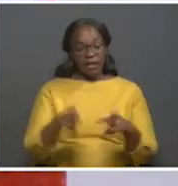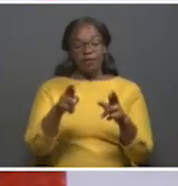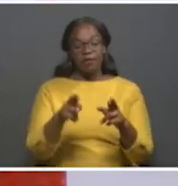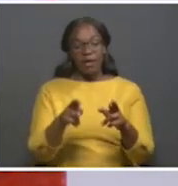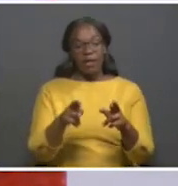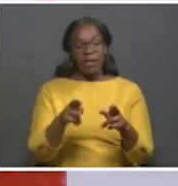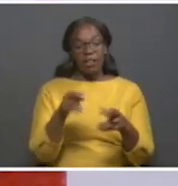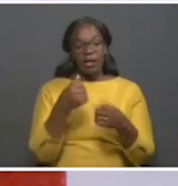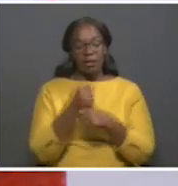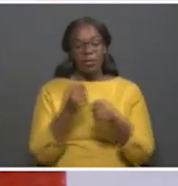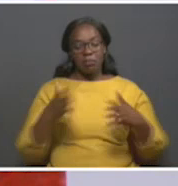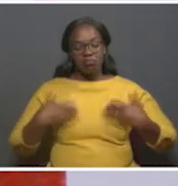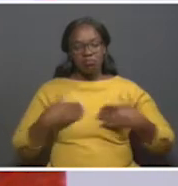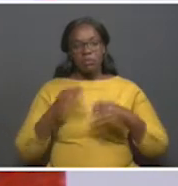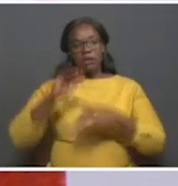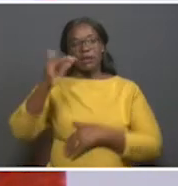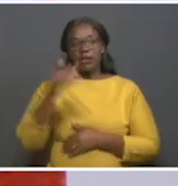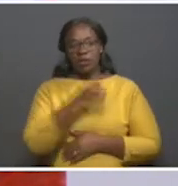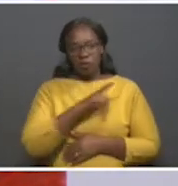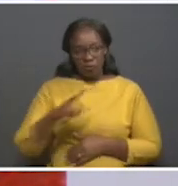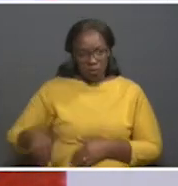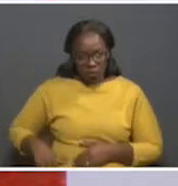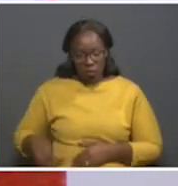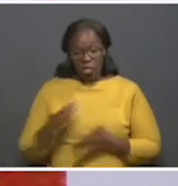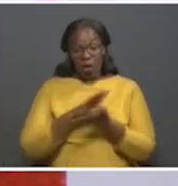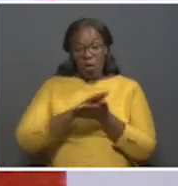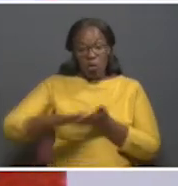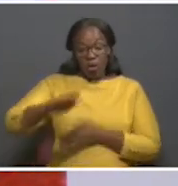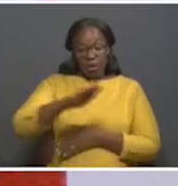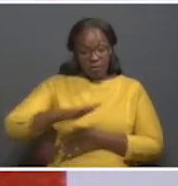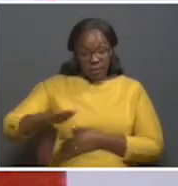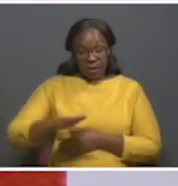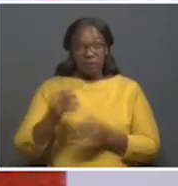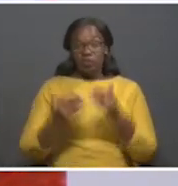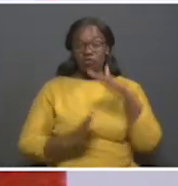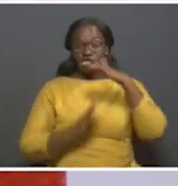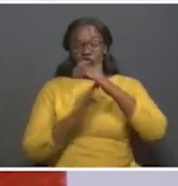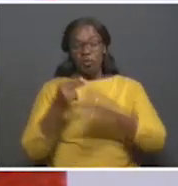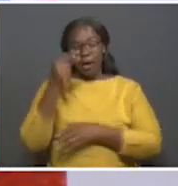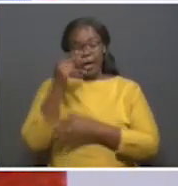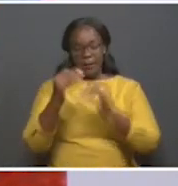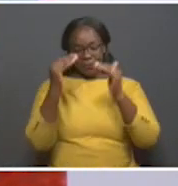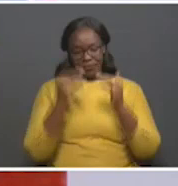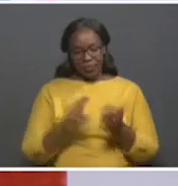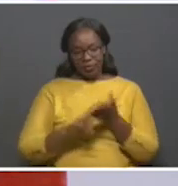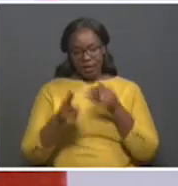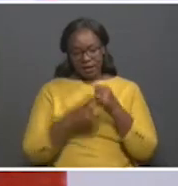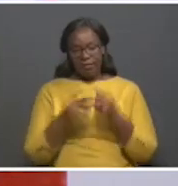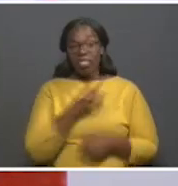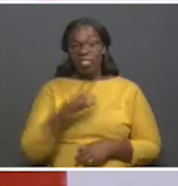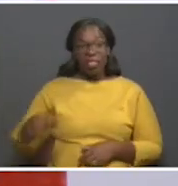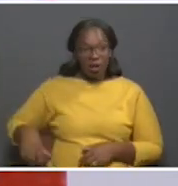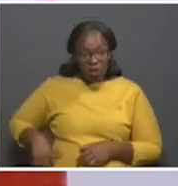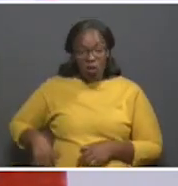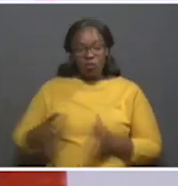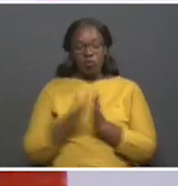shall make glad the city of God, the holy place of the tabernacles of the Most High. Verse 7 says, the Lord of hosts is